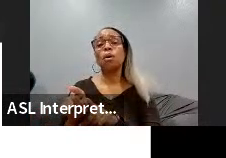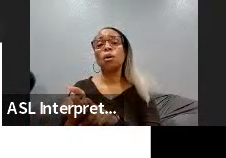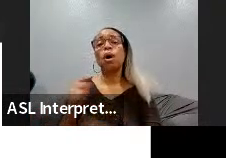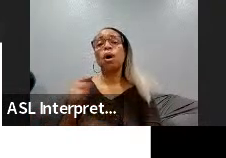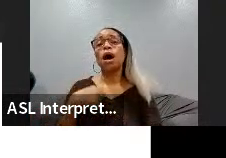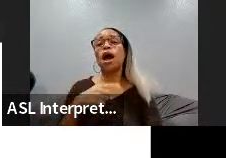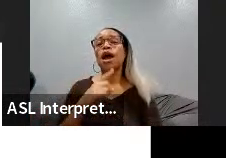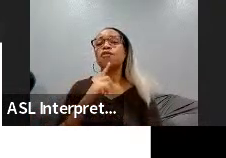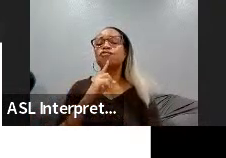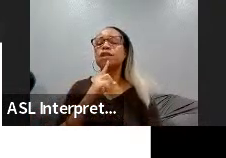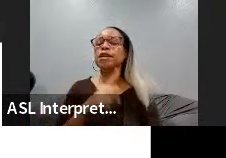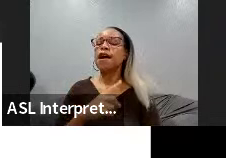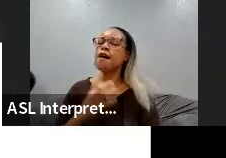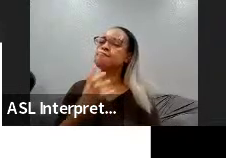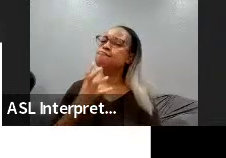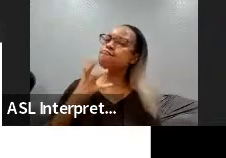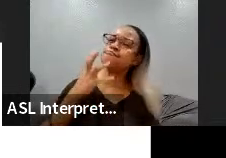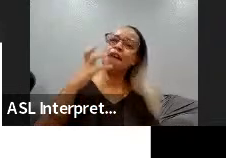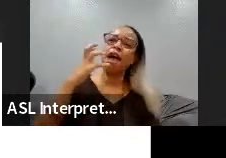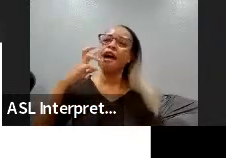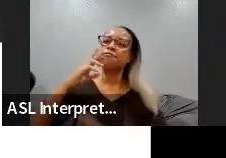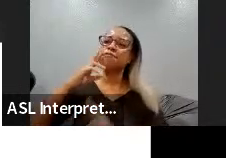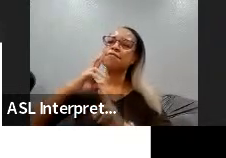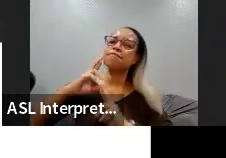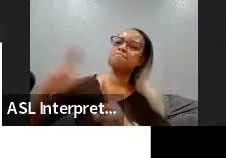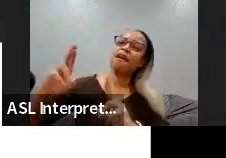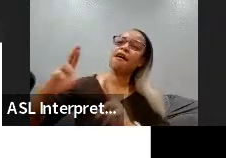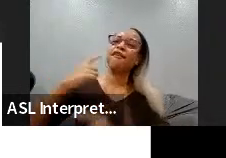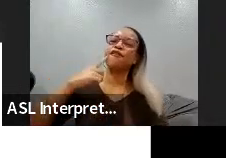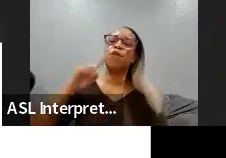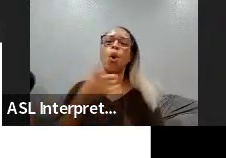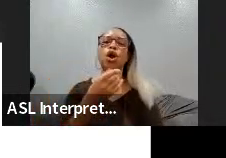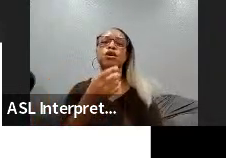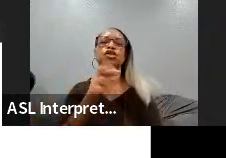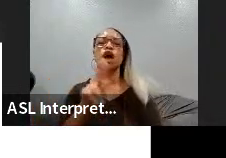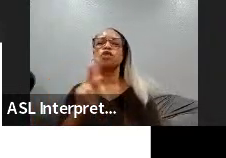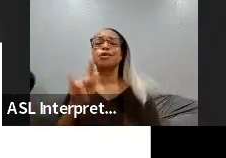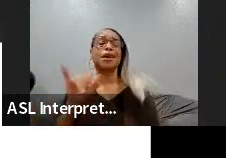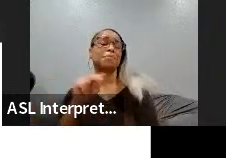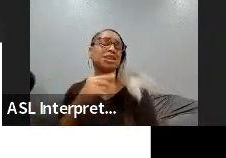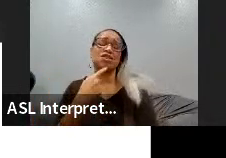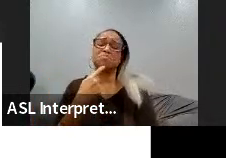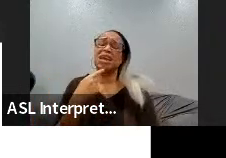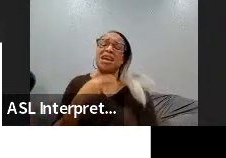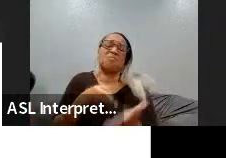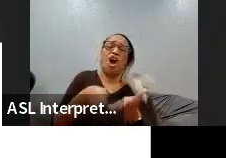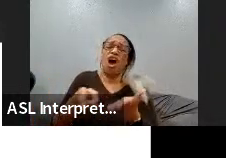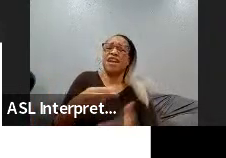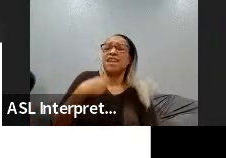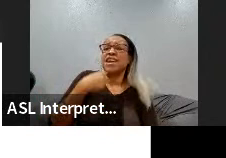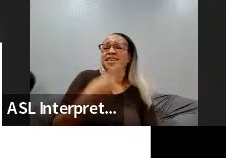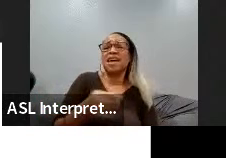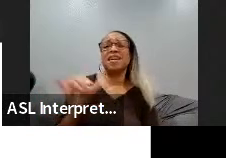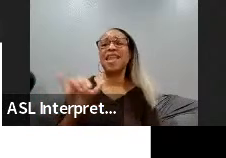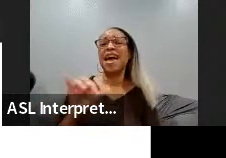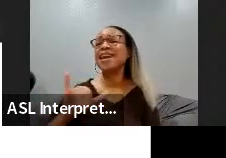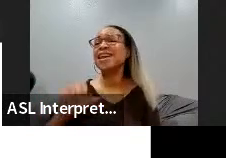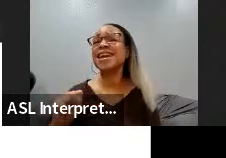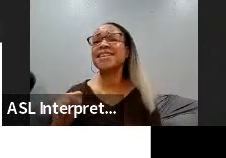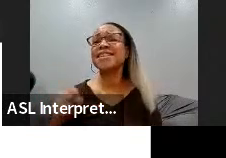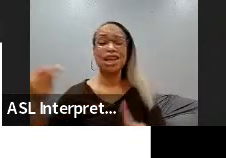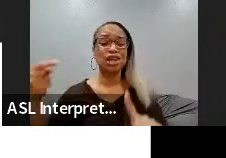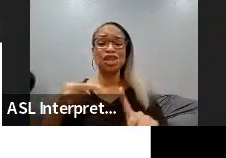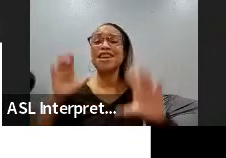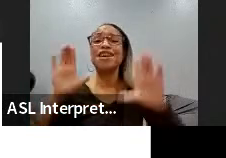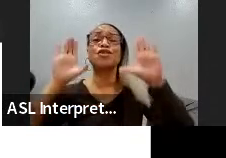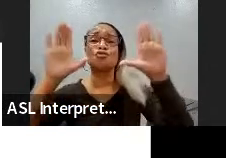have mad respect for Dr. Kim and her just telling it like it is. She's been great.